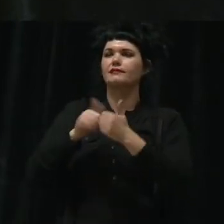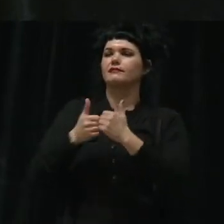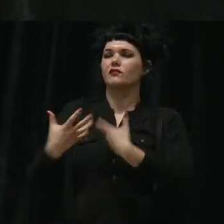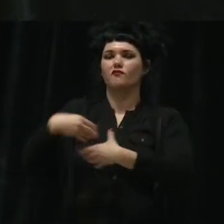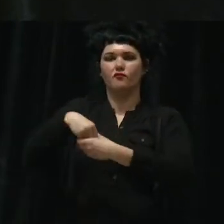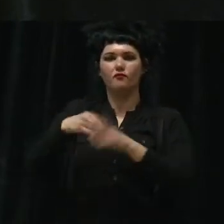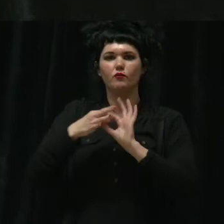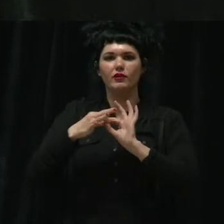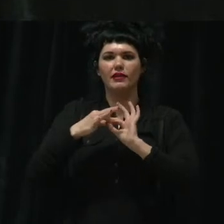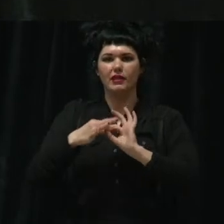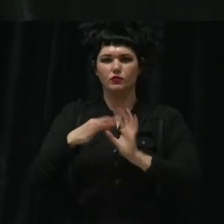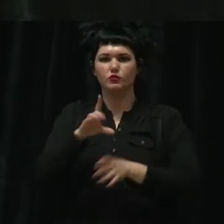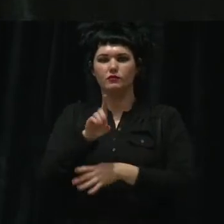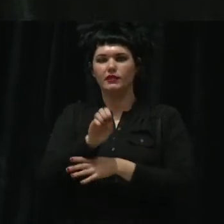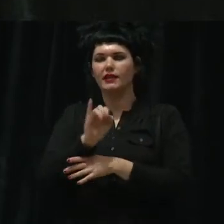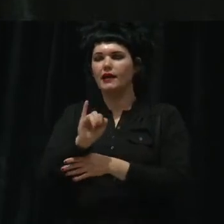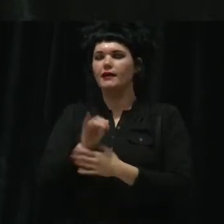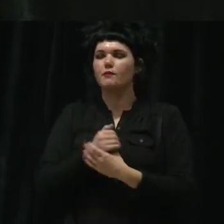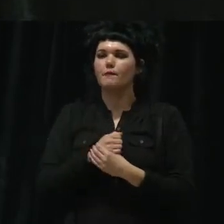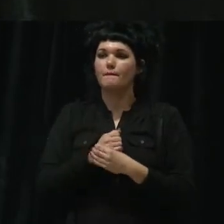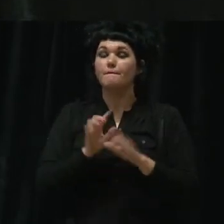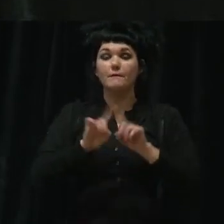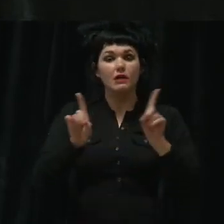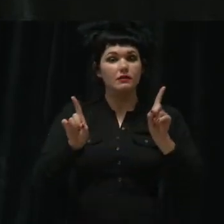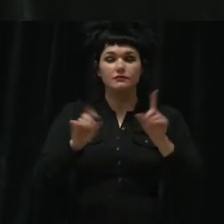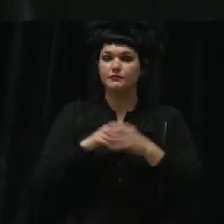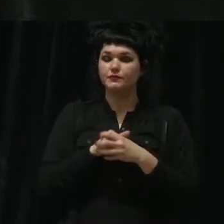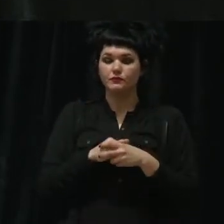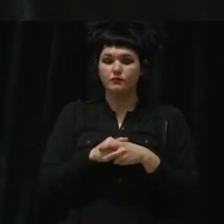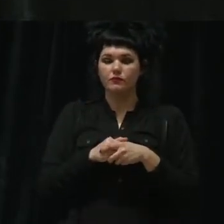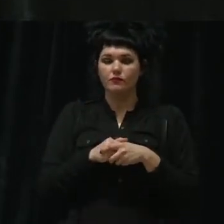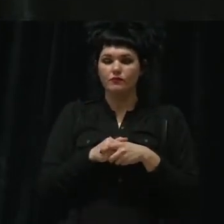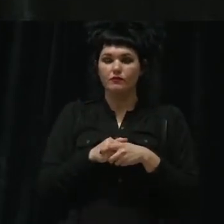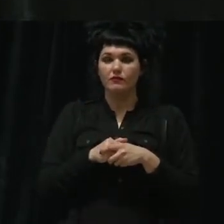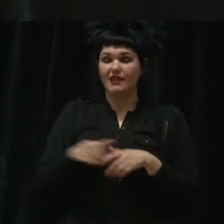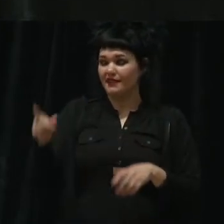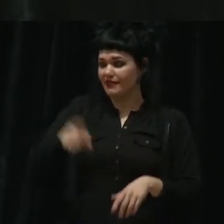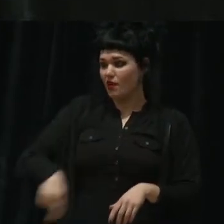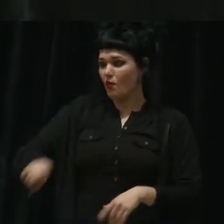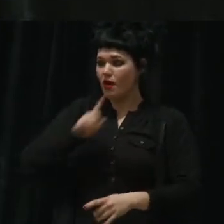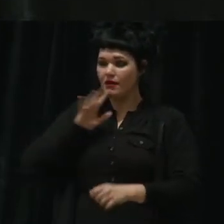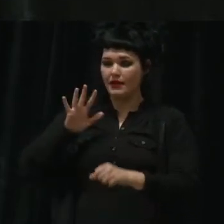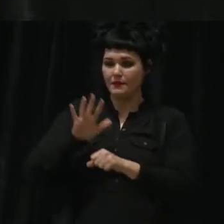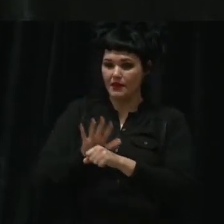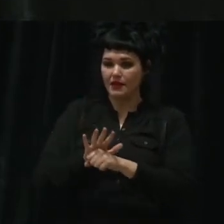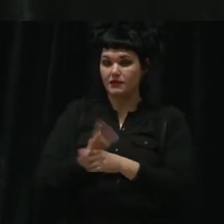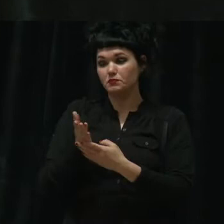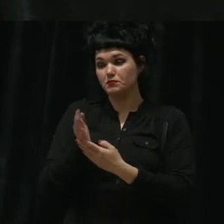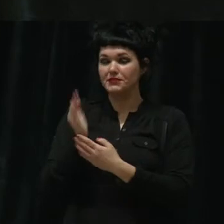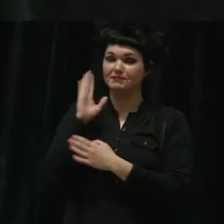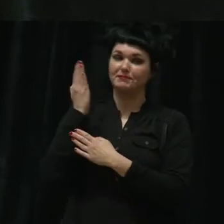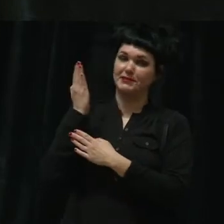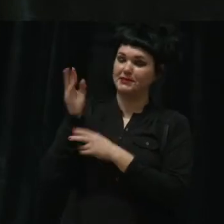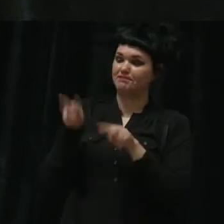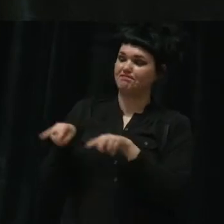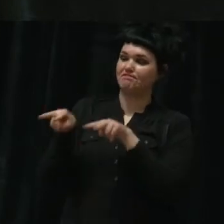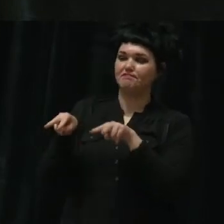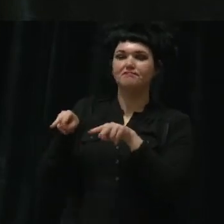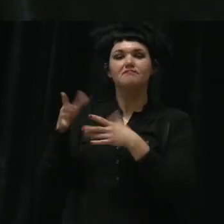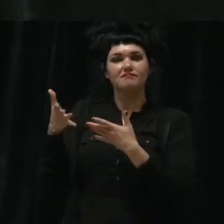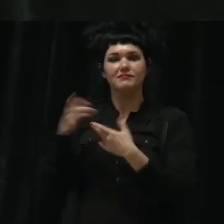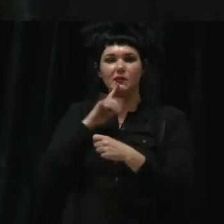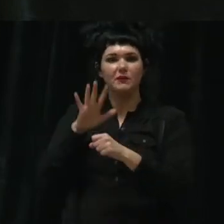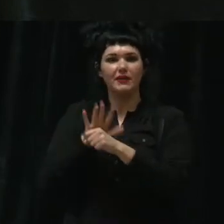involvement with regards to DEI. But they're all committed, at least visually committed. They